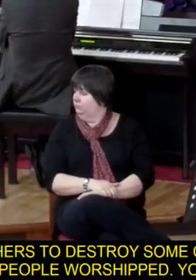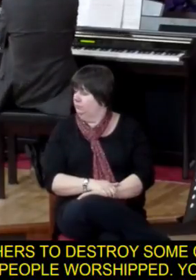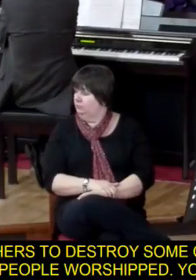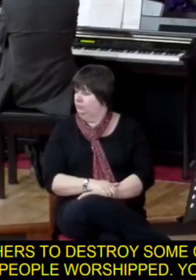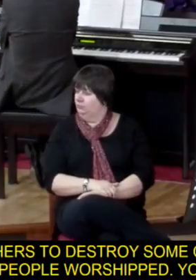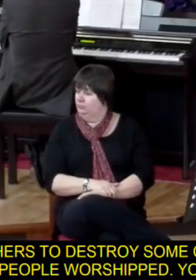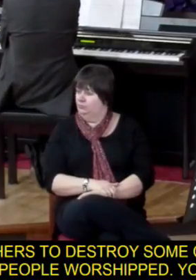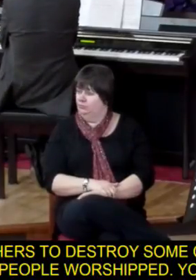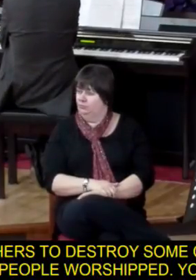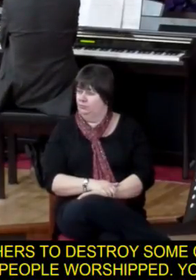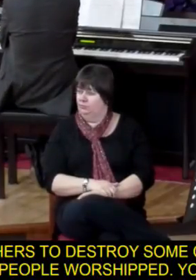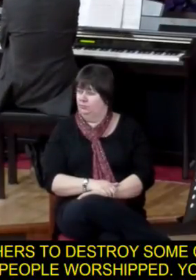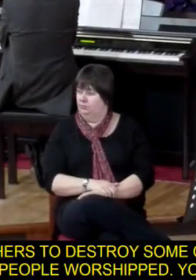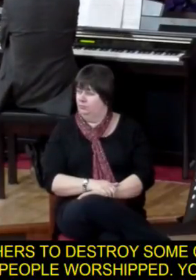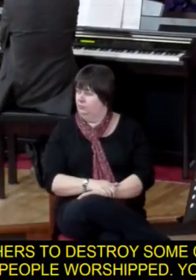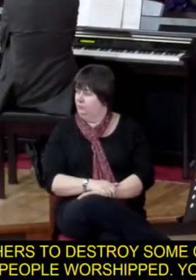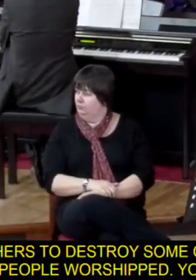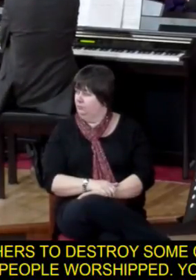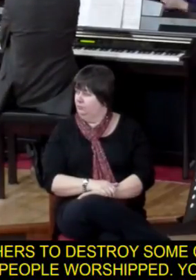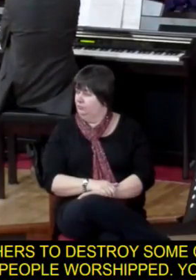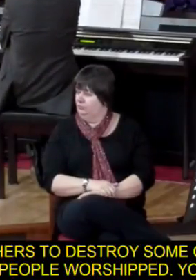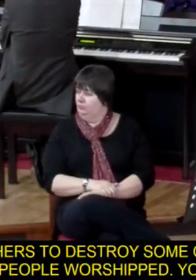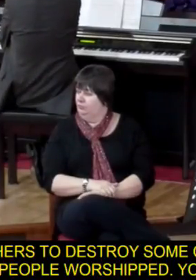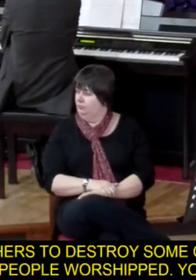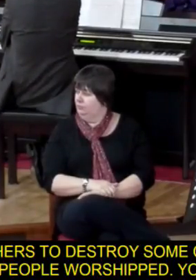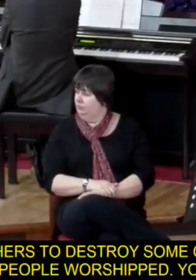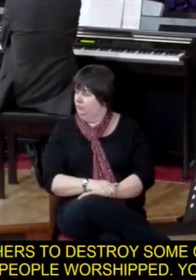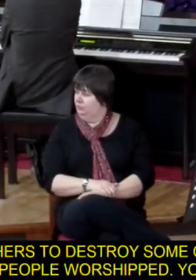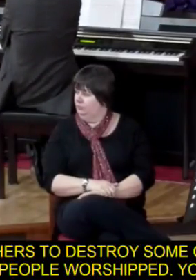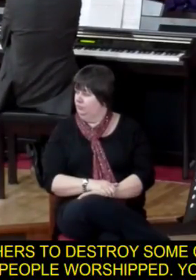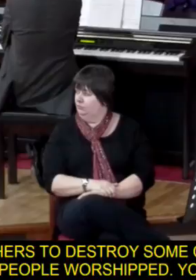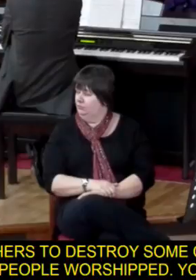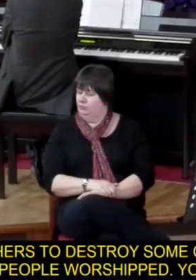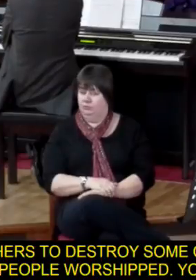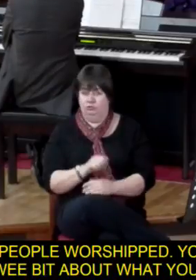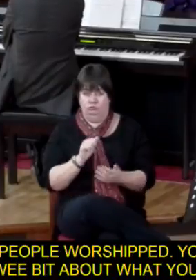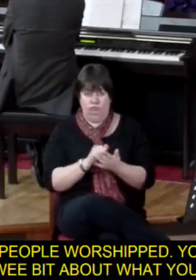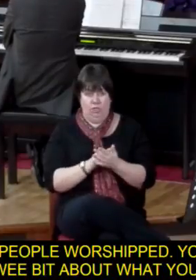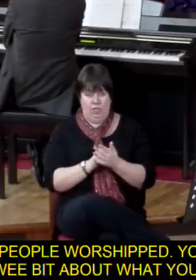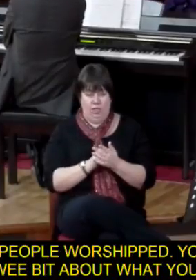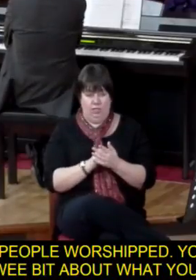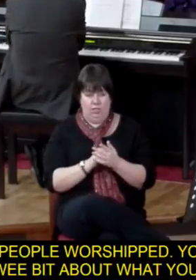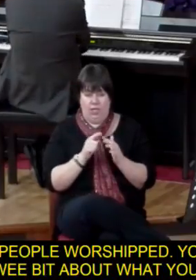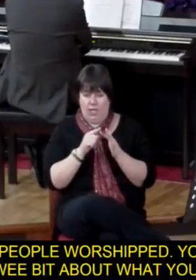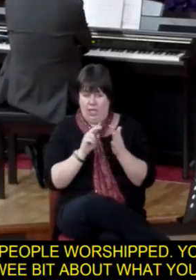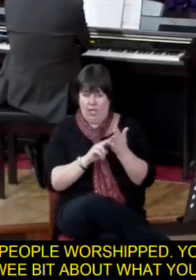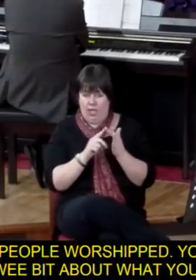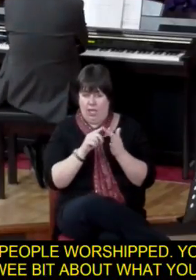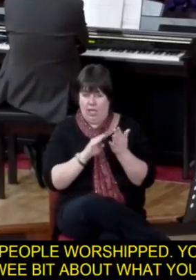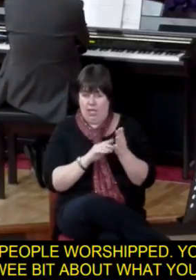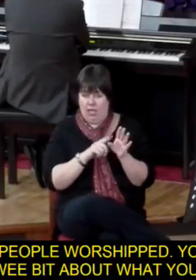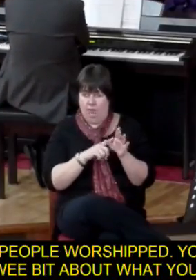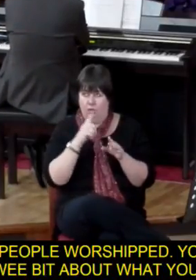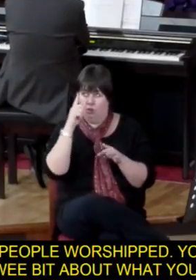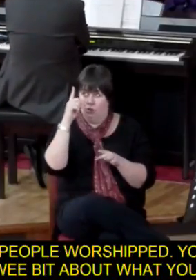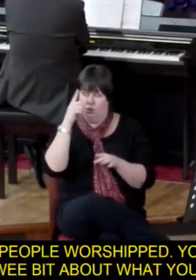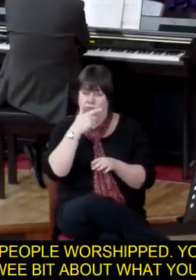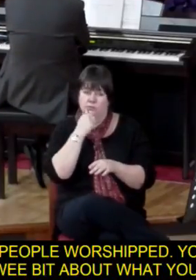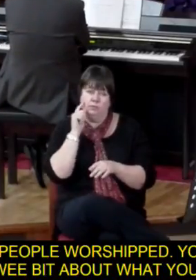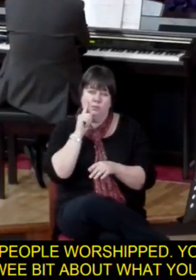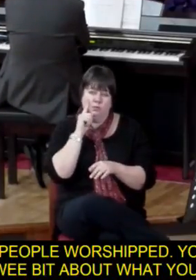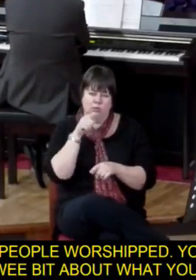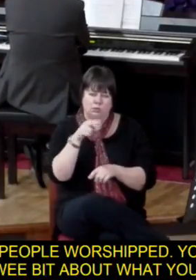word when a big word will do?" But Emma just gave me a wee word. That's fine. They were the enemies of God's people. That's right. But they had a name for